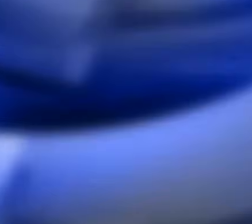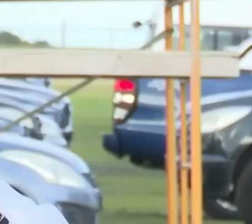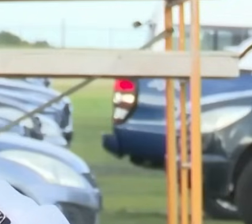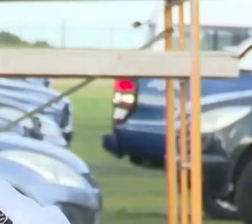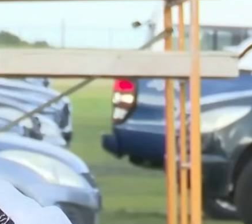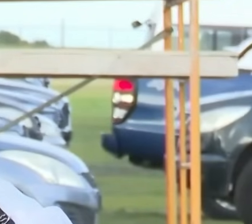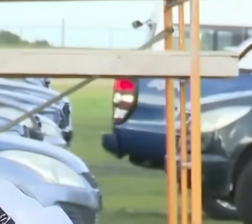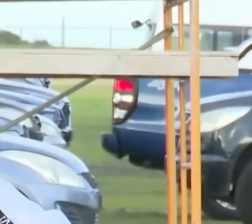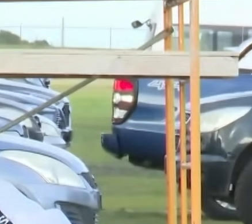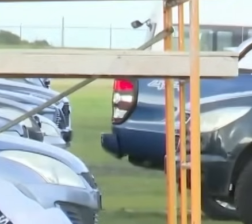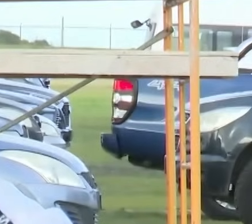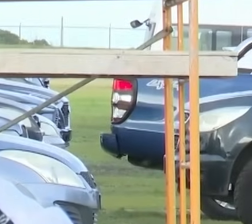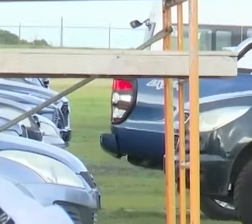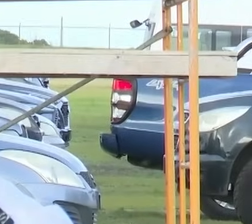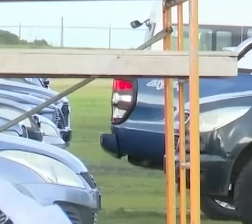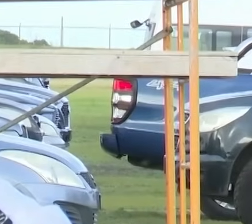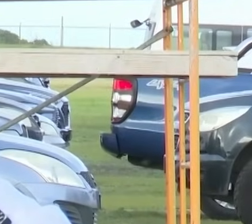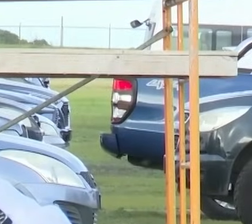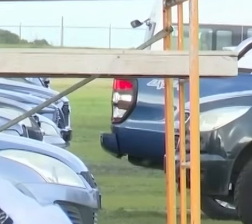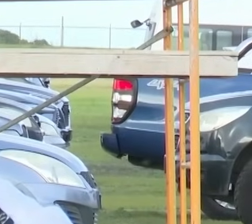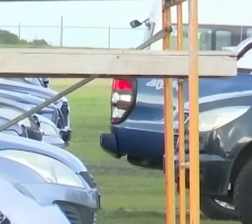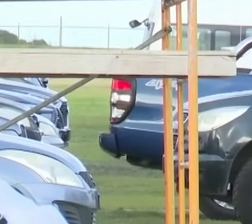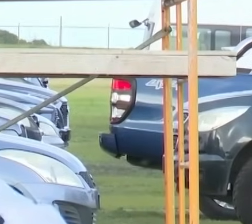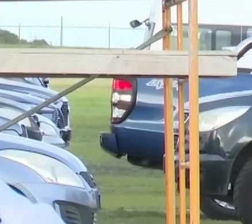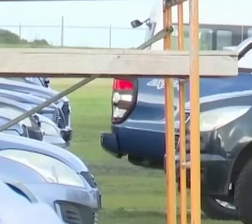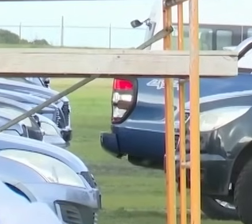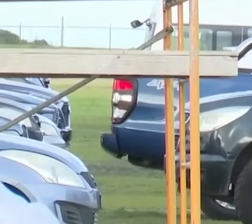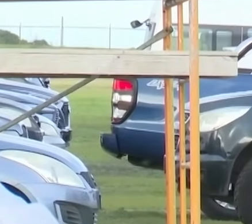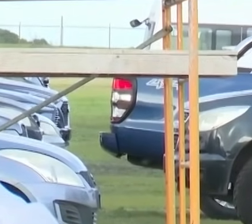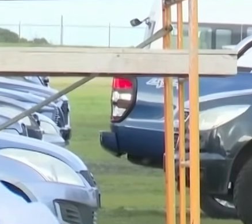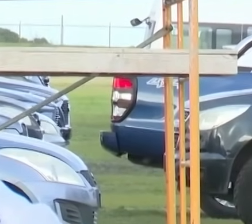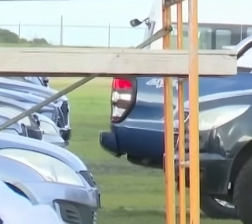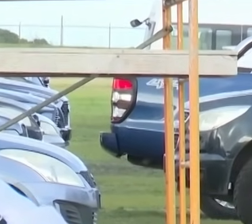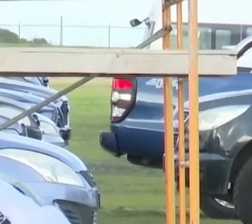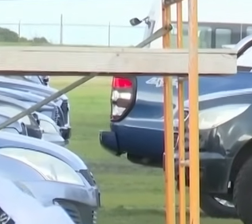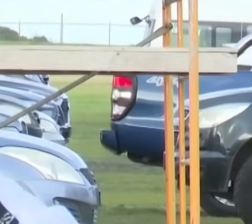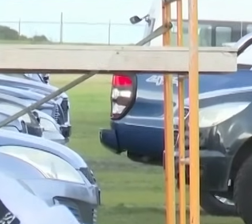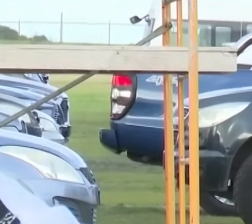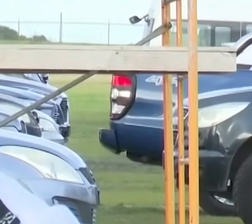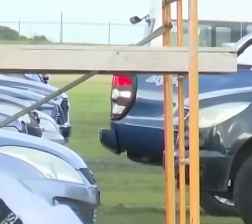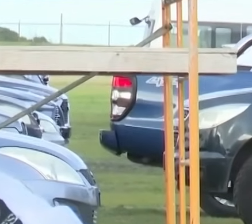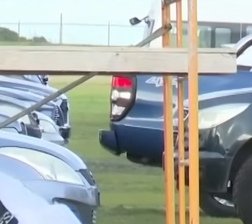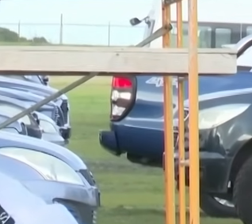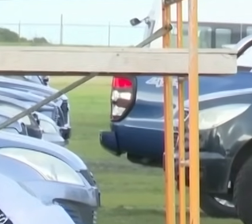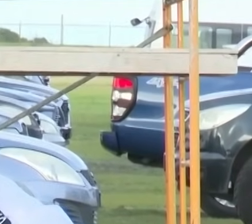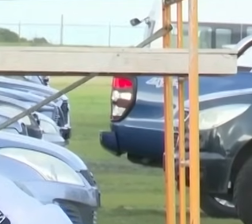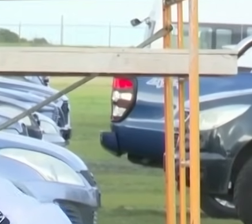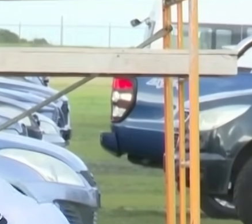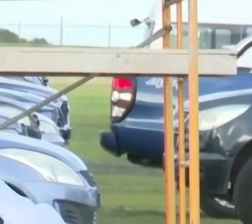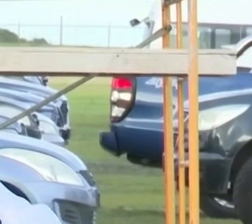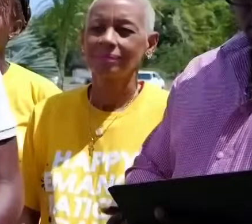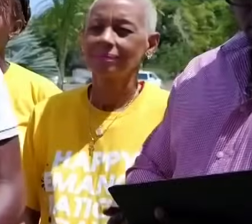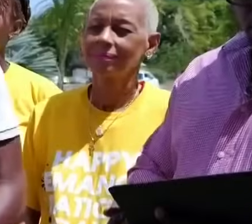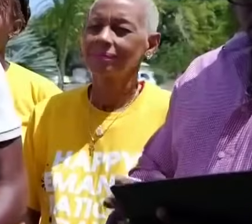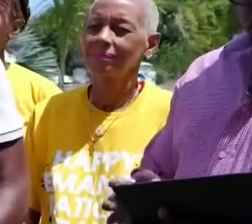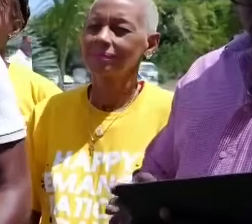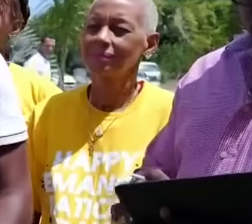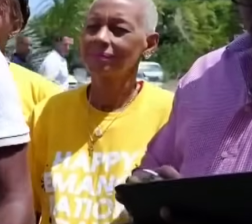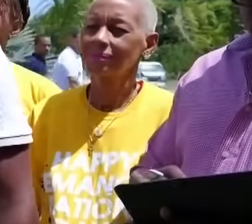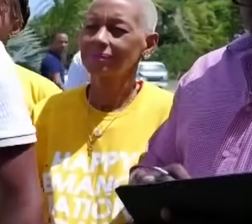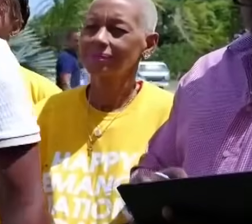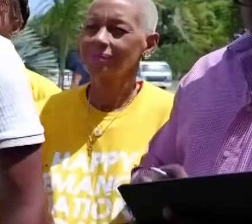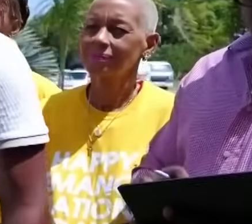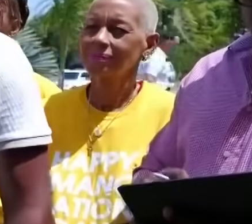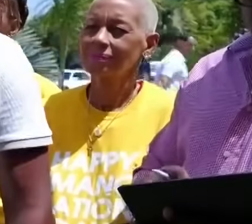In the news tonight, a warning from the Commissioner of Police about the surge in gun crimes. This year's Emancipation